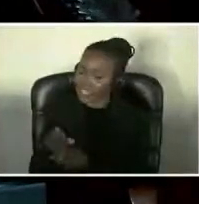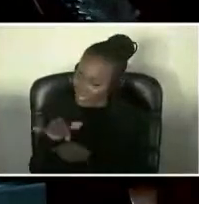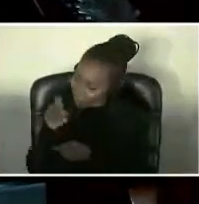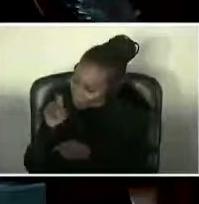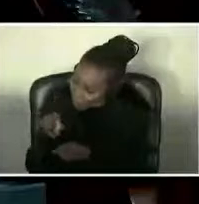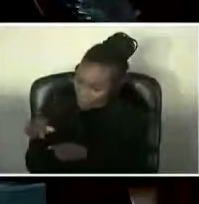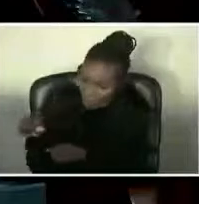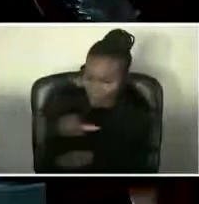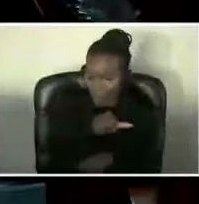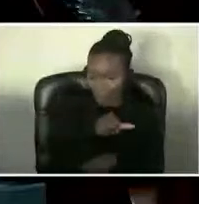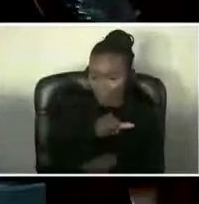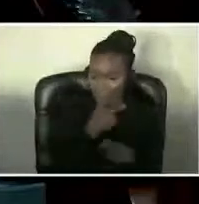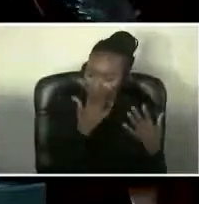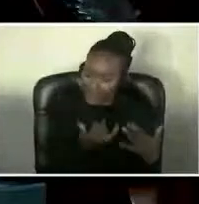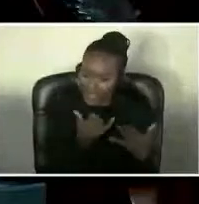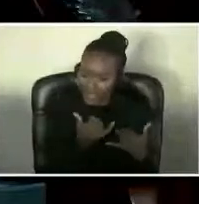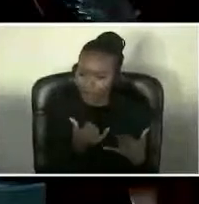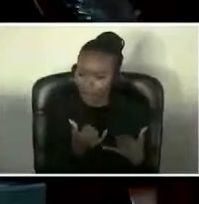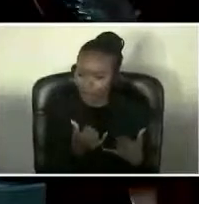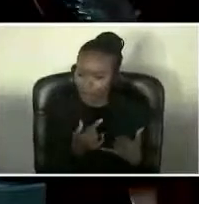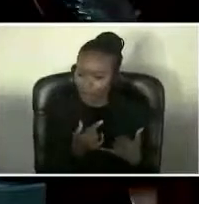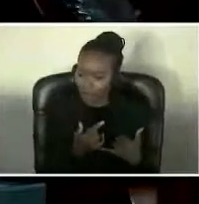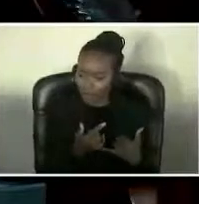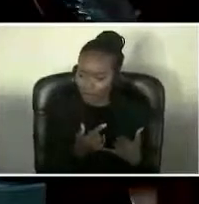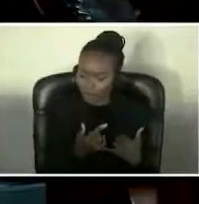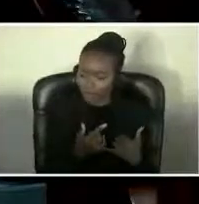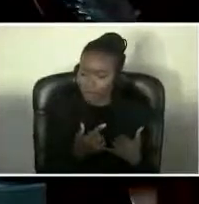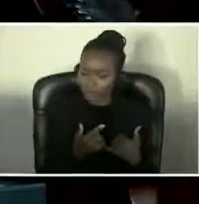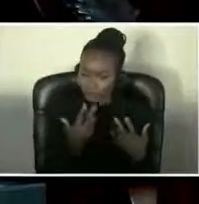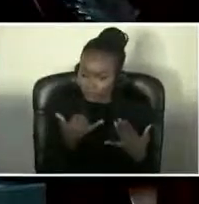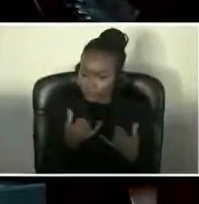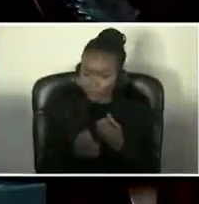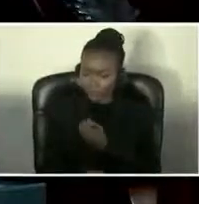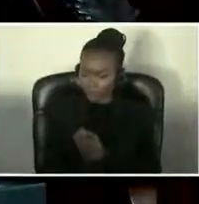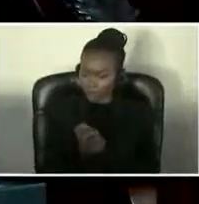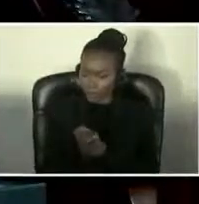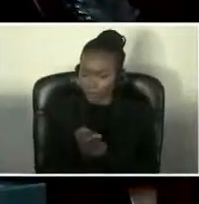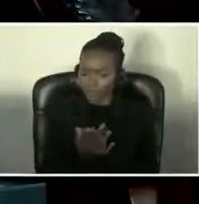weight 19. omega that's pinterest figure massage